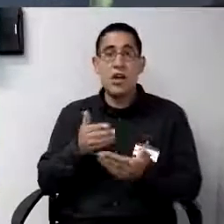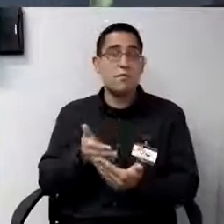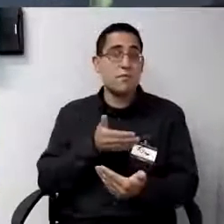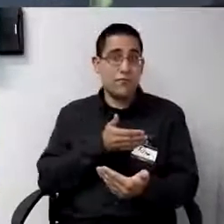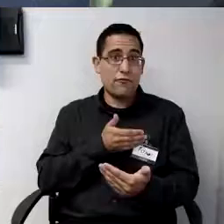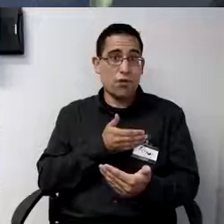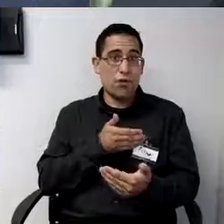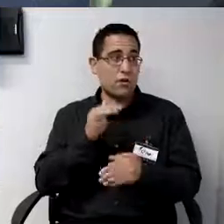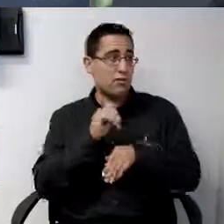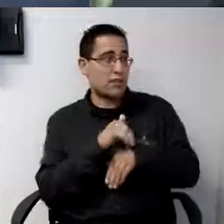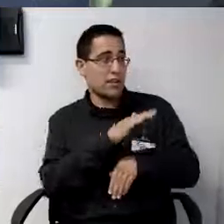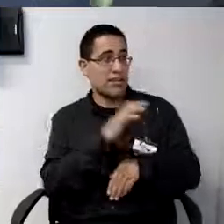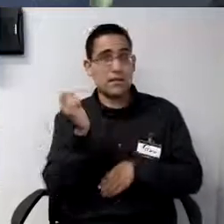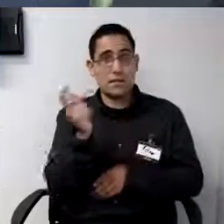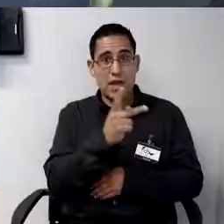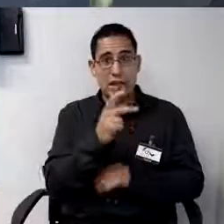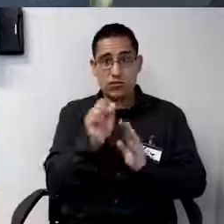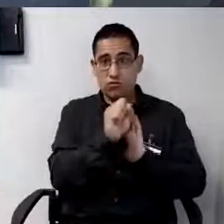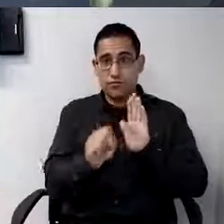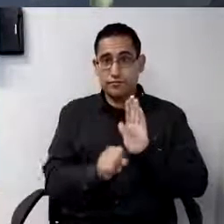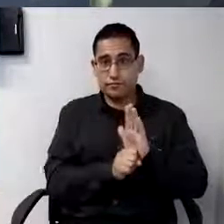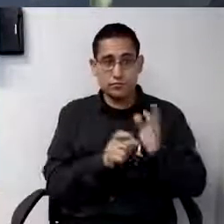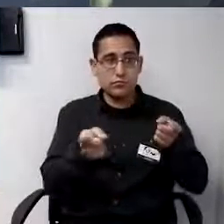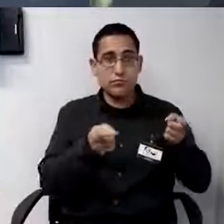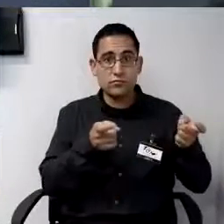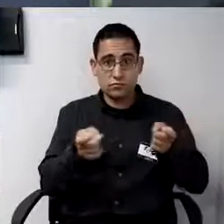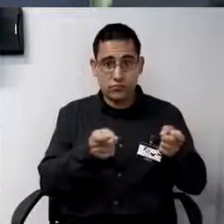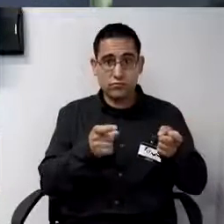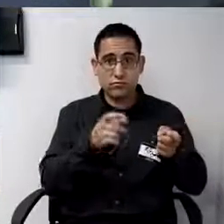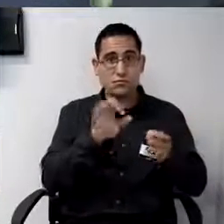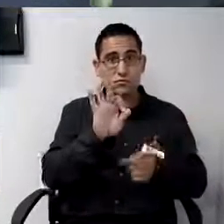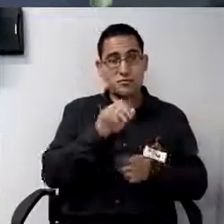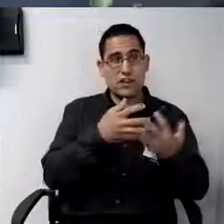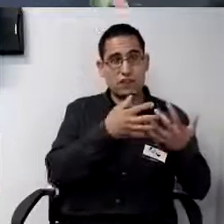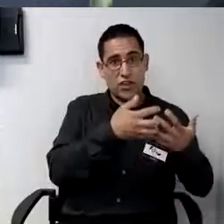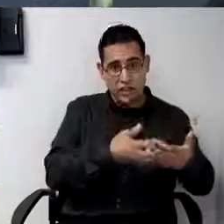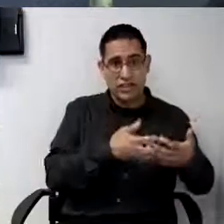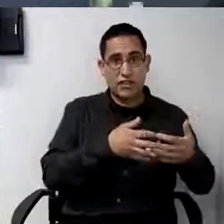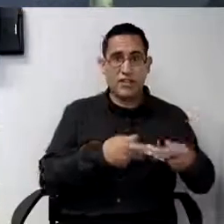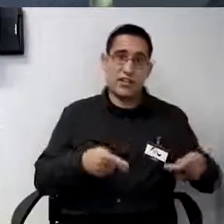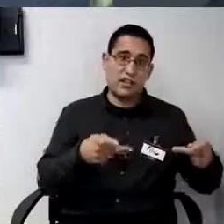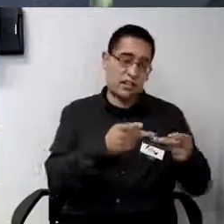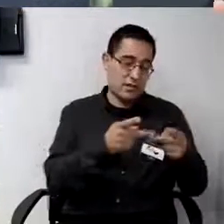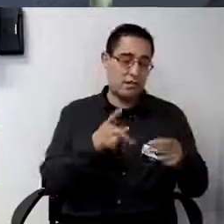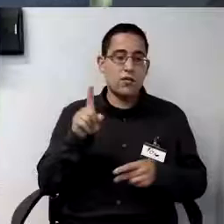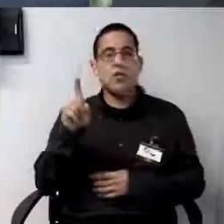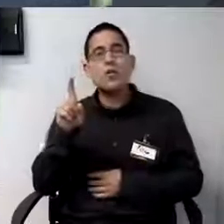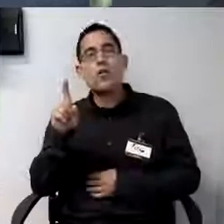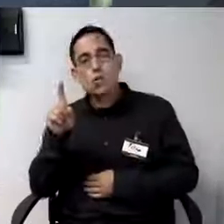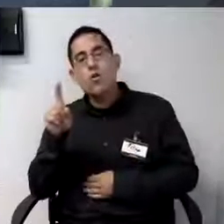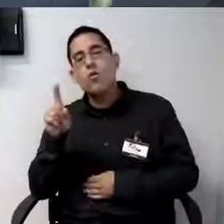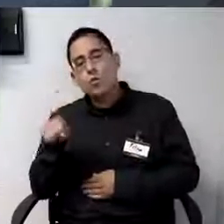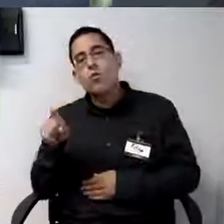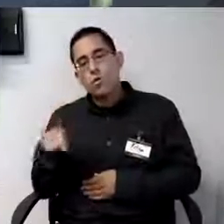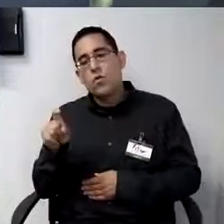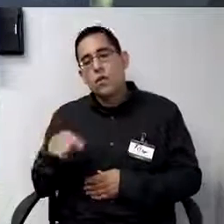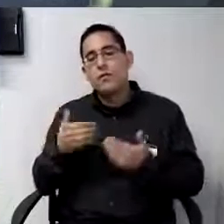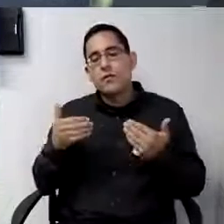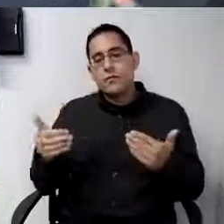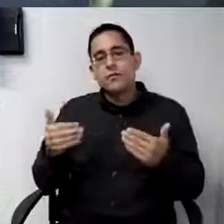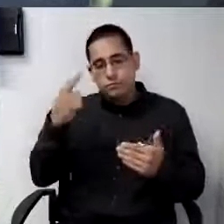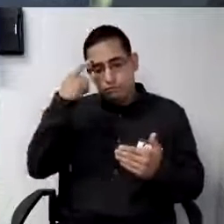state's new regulations, we actually have to test them until they test negative. So that's where we might run multiple tests